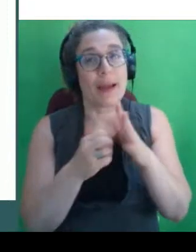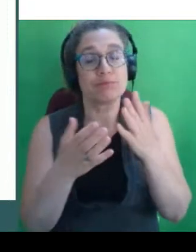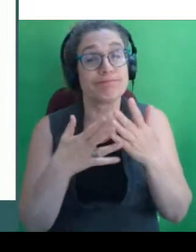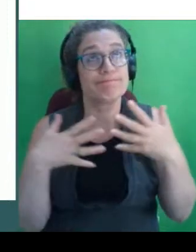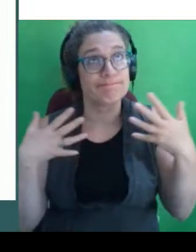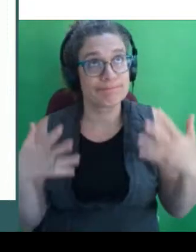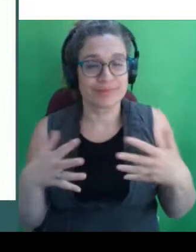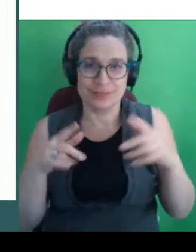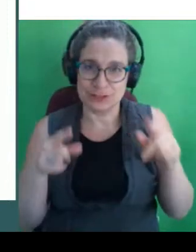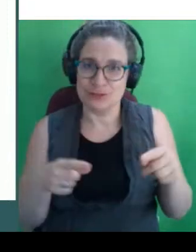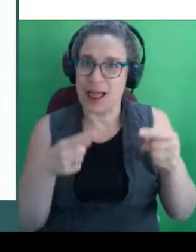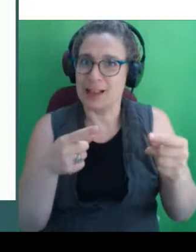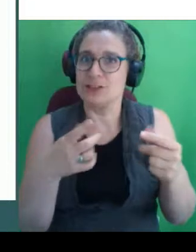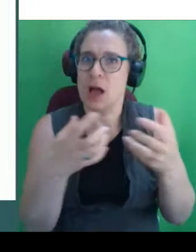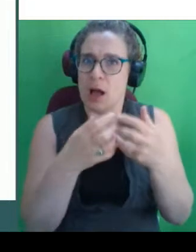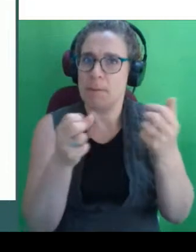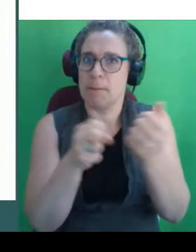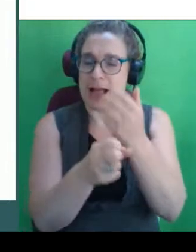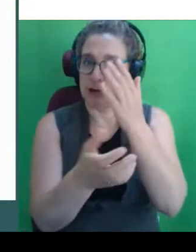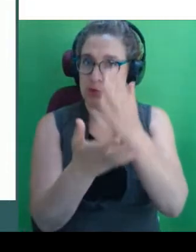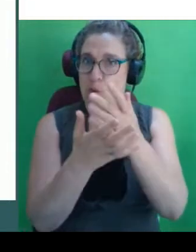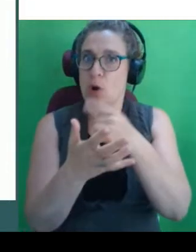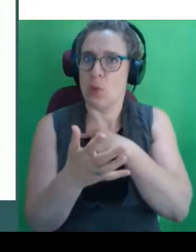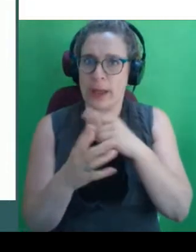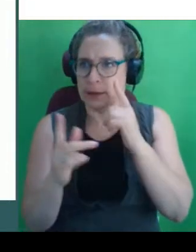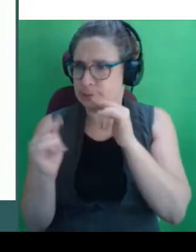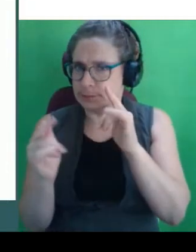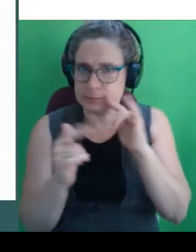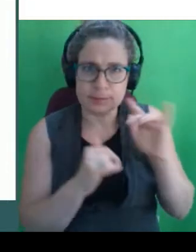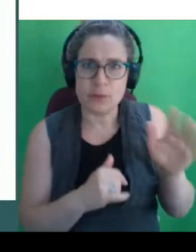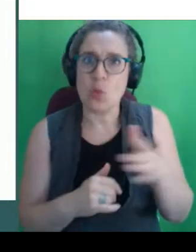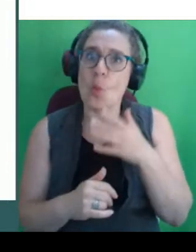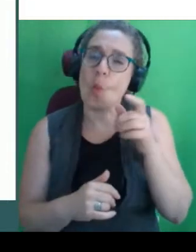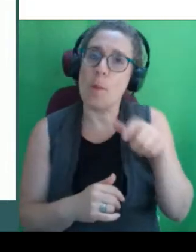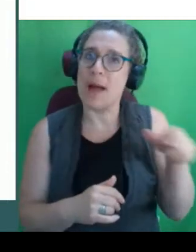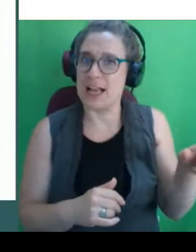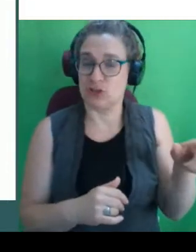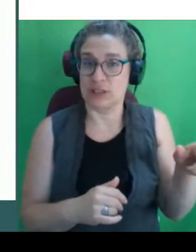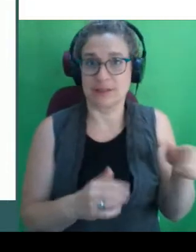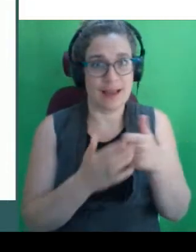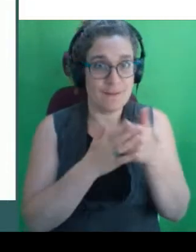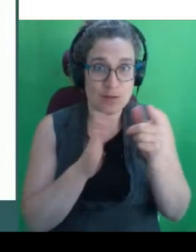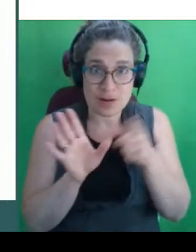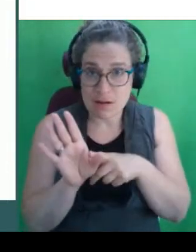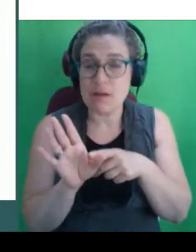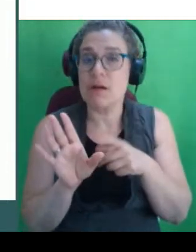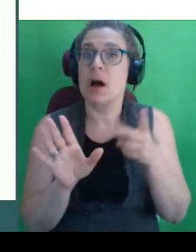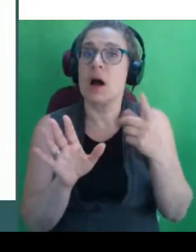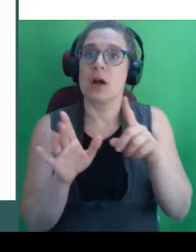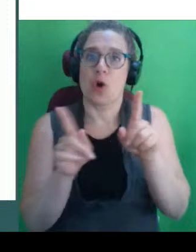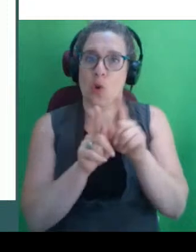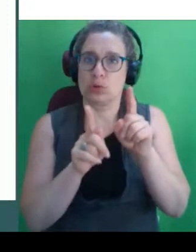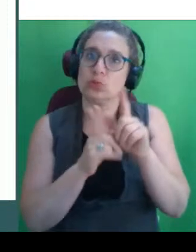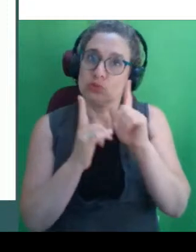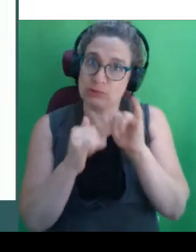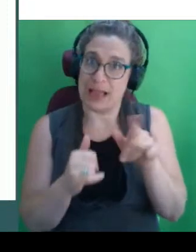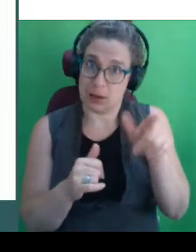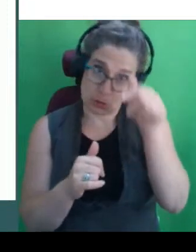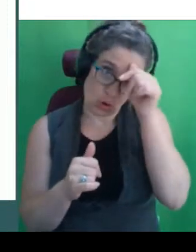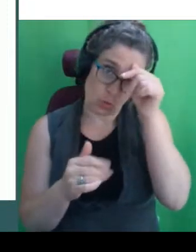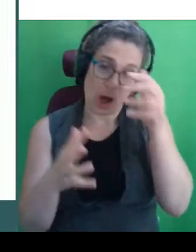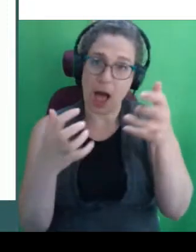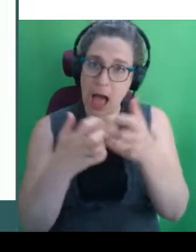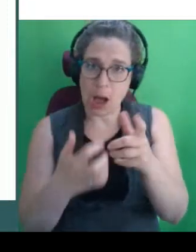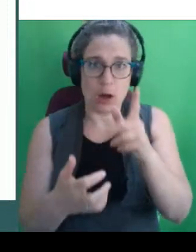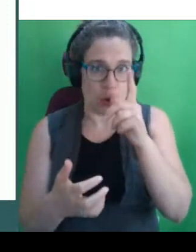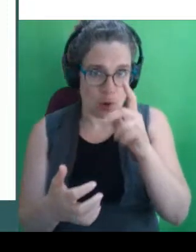sure that we are reviewing our patients at least annually and going over inhaler technique. And it is difficult